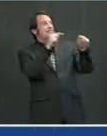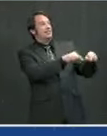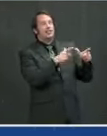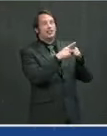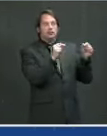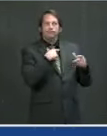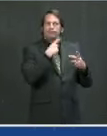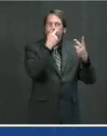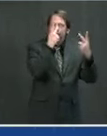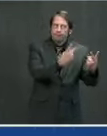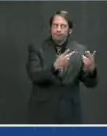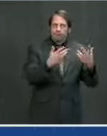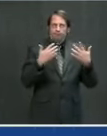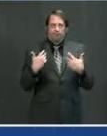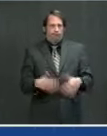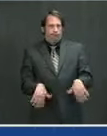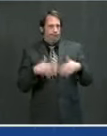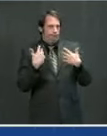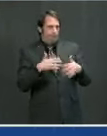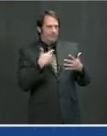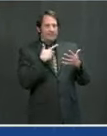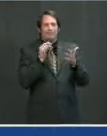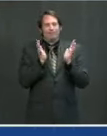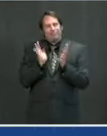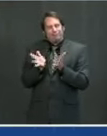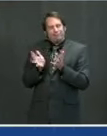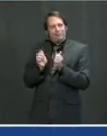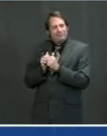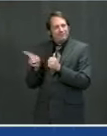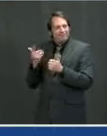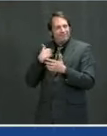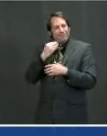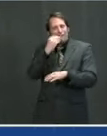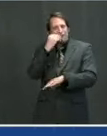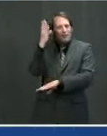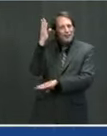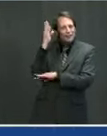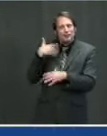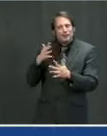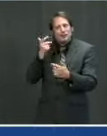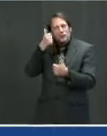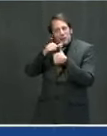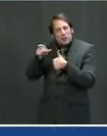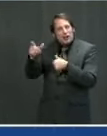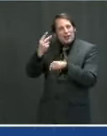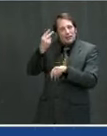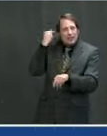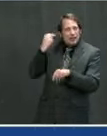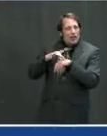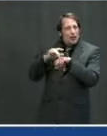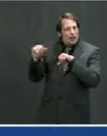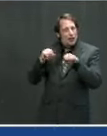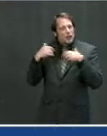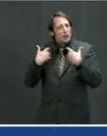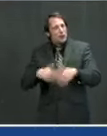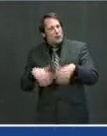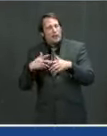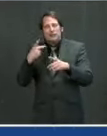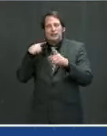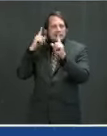Minister and I talked about when I was Vice President visiting the families in the region to show support of the United